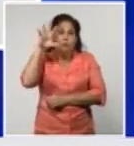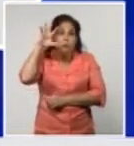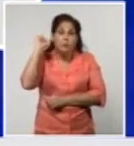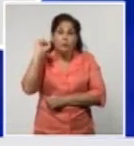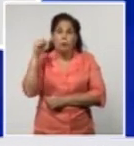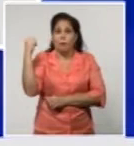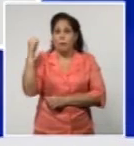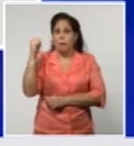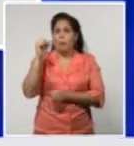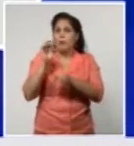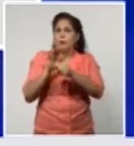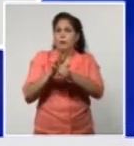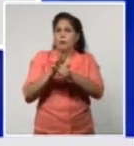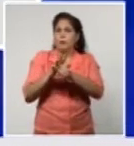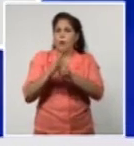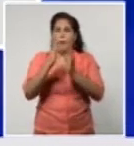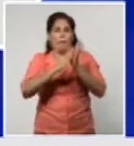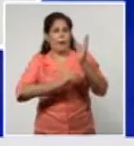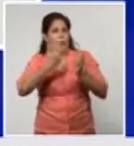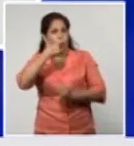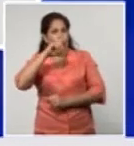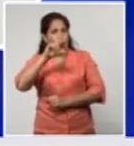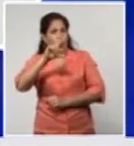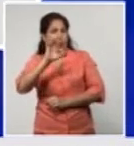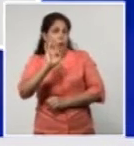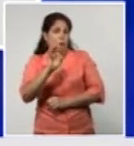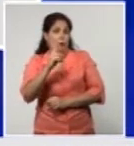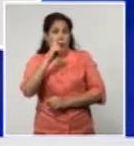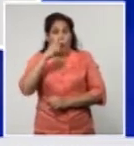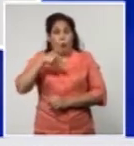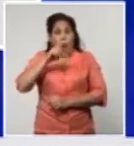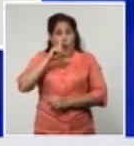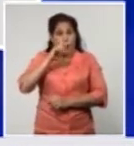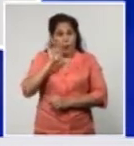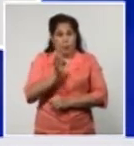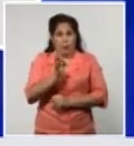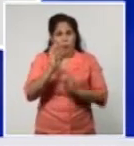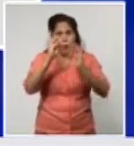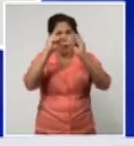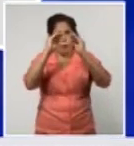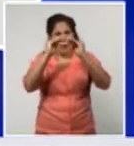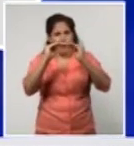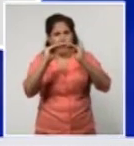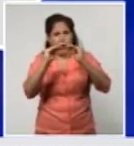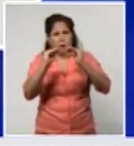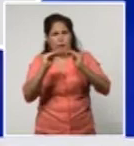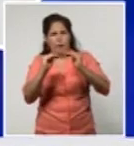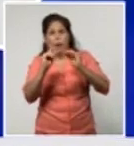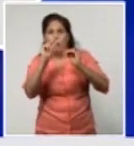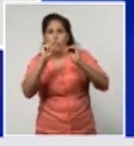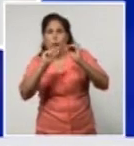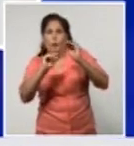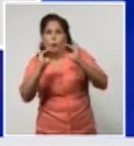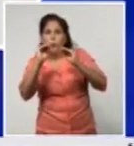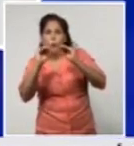be below that favorable scenario. These are admitted